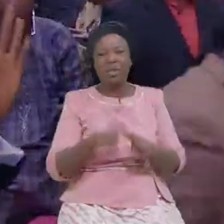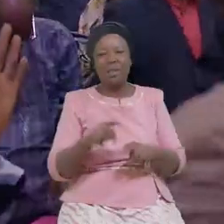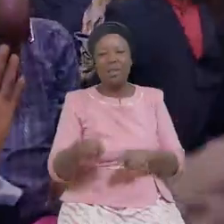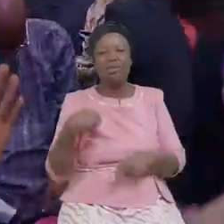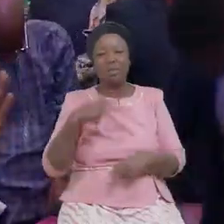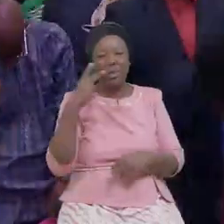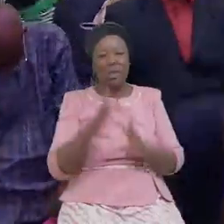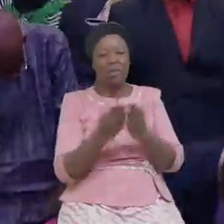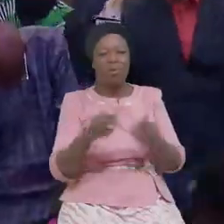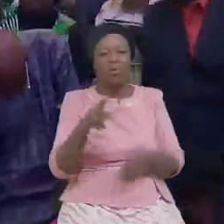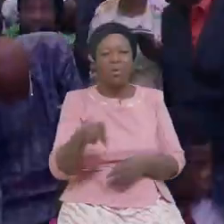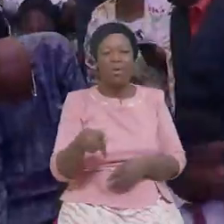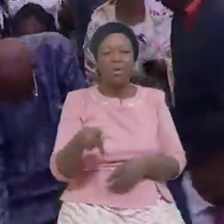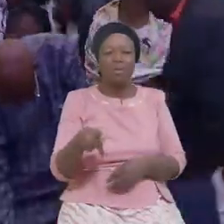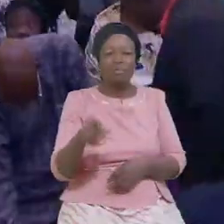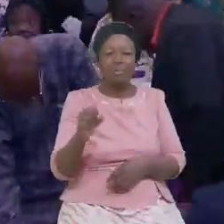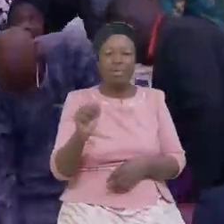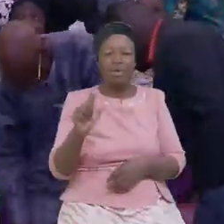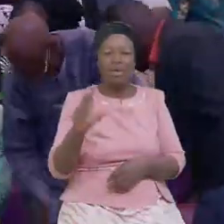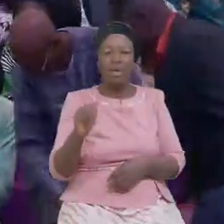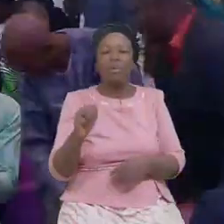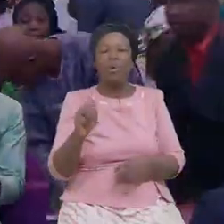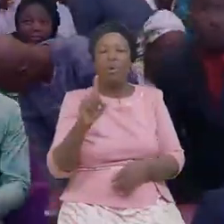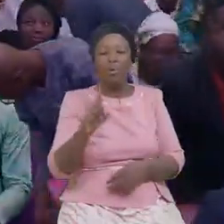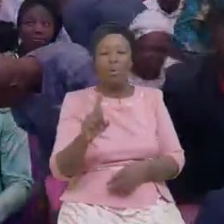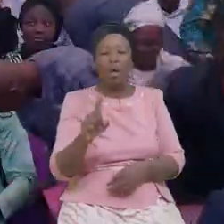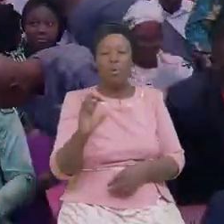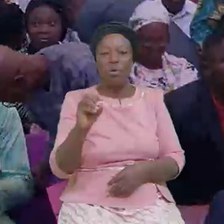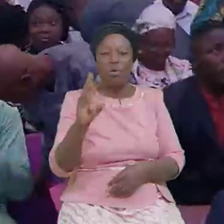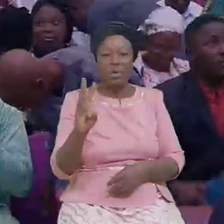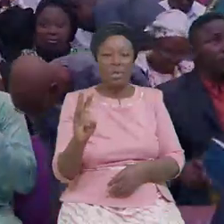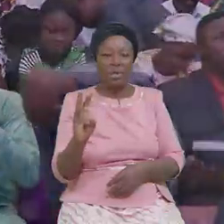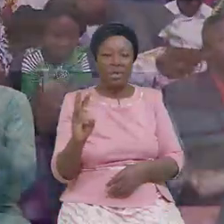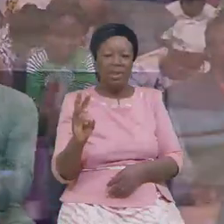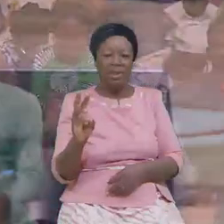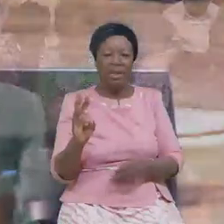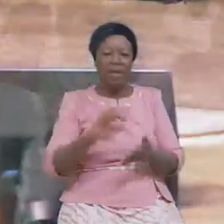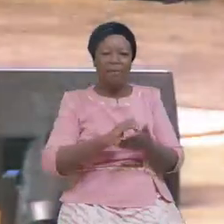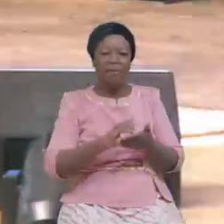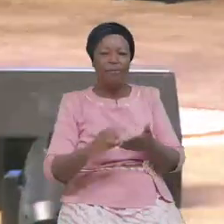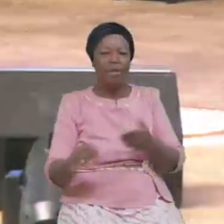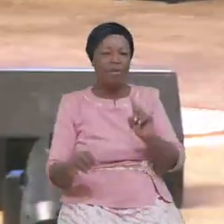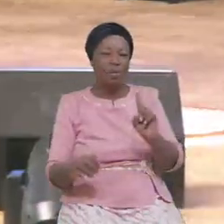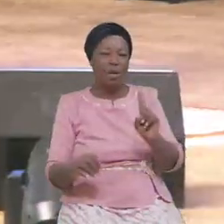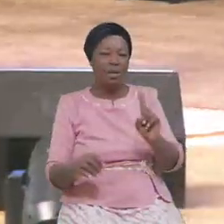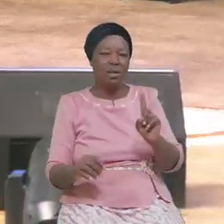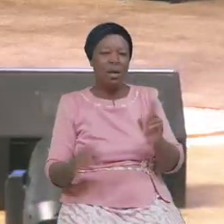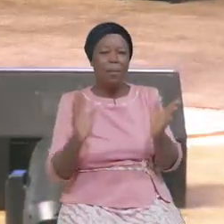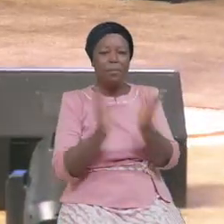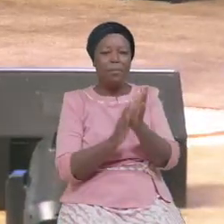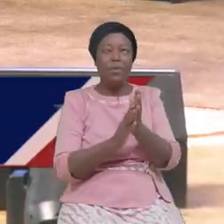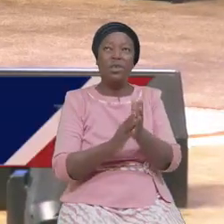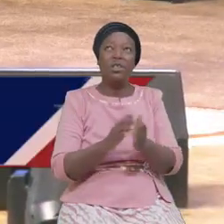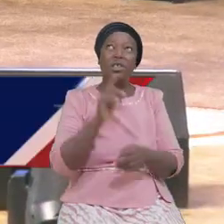at Psalm 106. Psalm 106, and I'm reading from verse 1. Praise ye